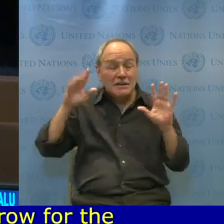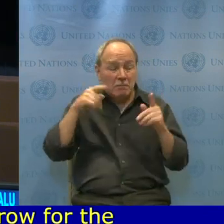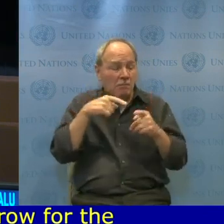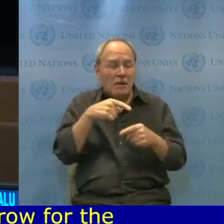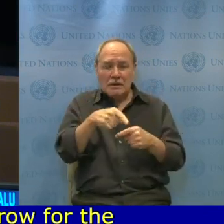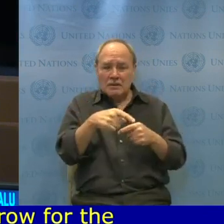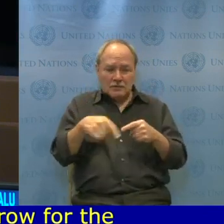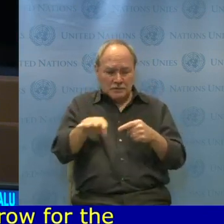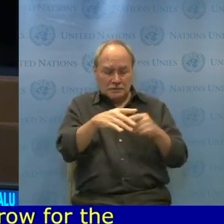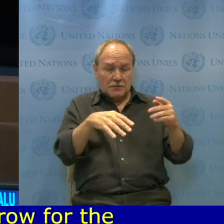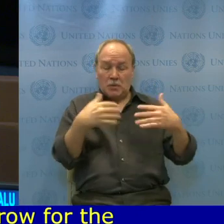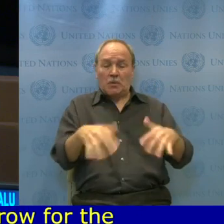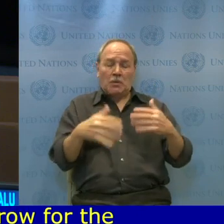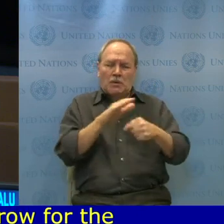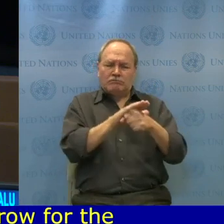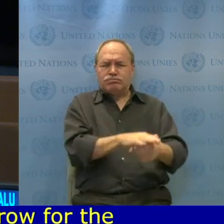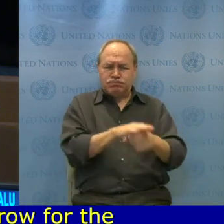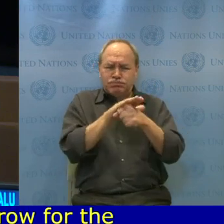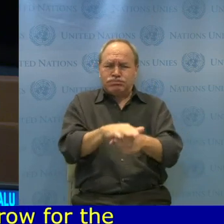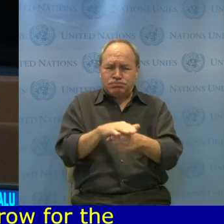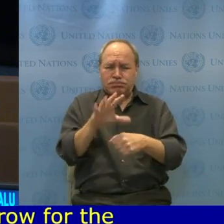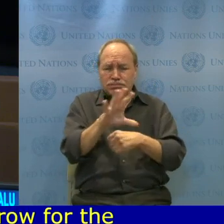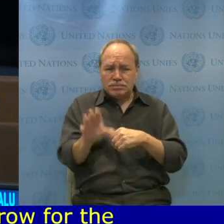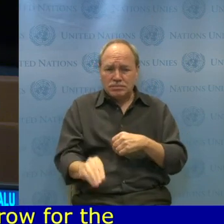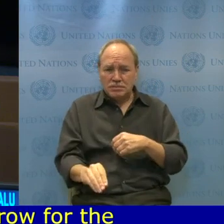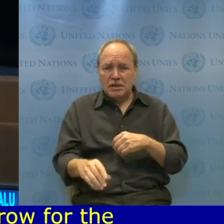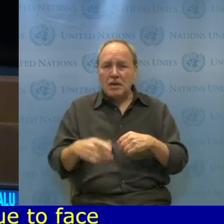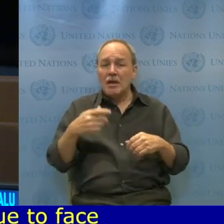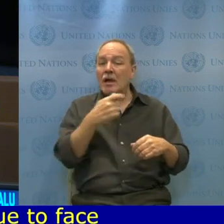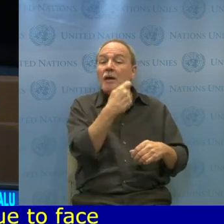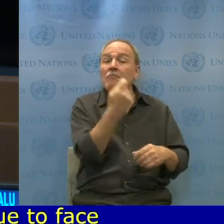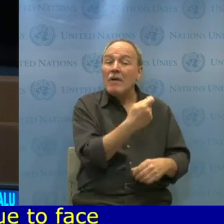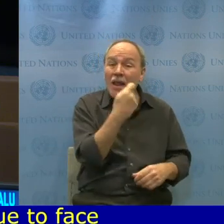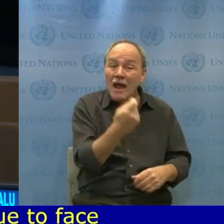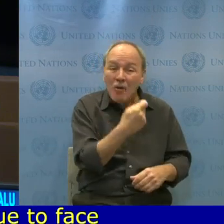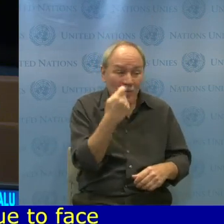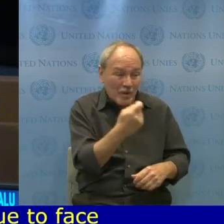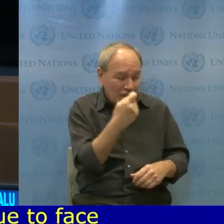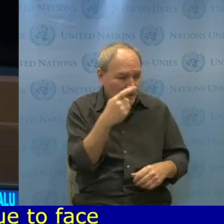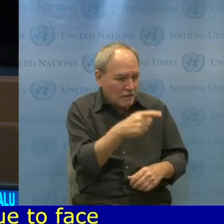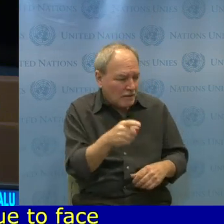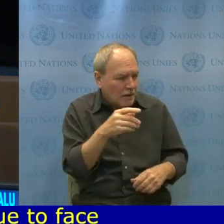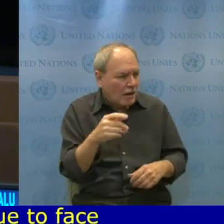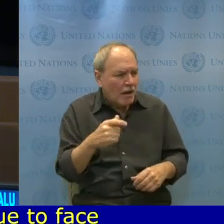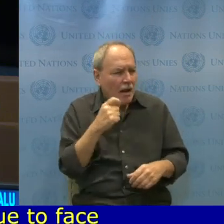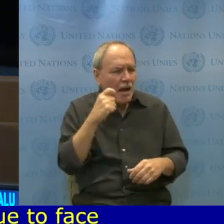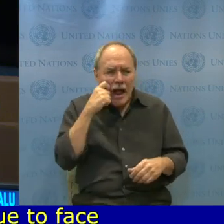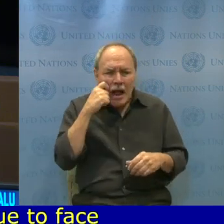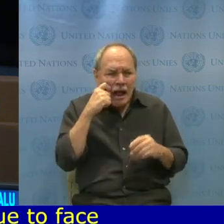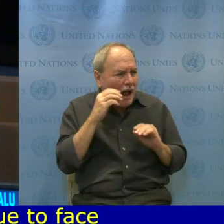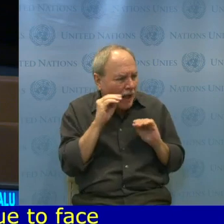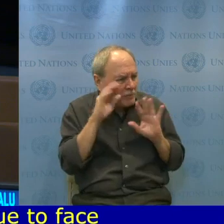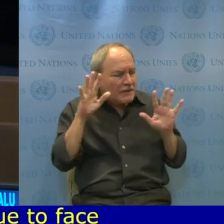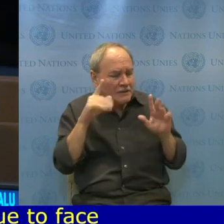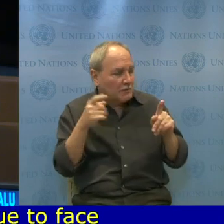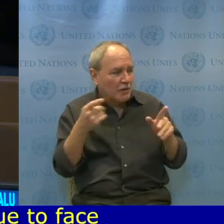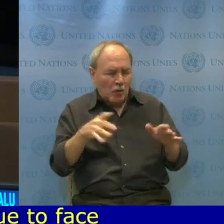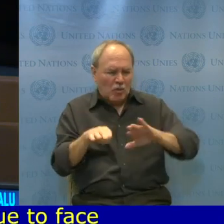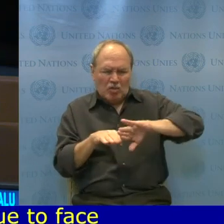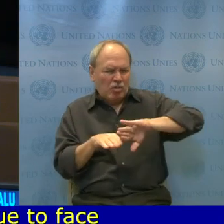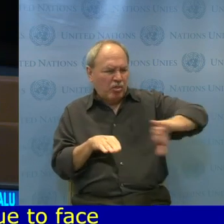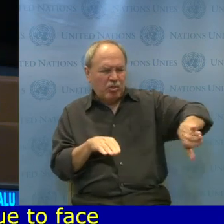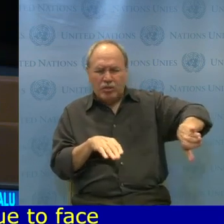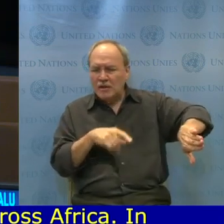principal countries of operation, Tanzania and Malawi, albinism is often shrouded in myth. Many people with albinism are shut out of civil